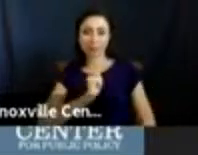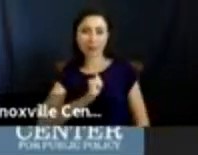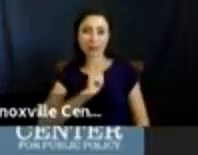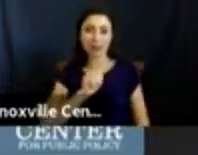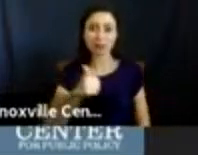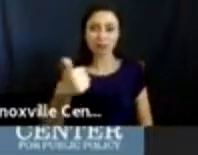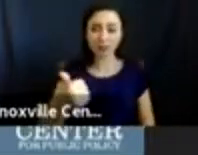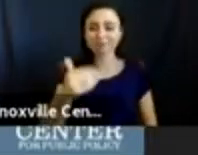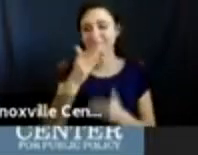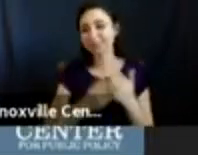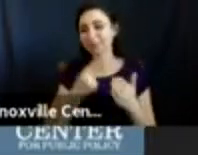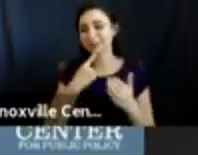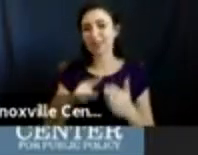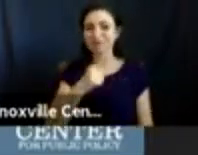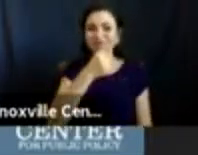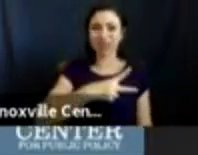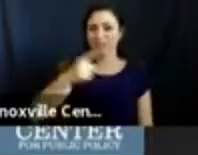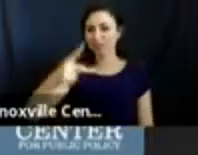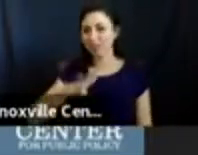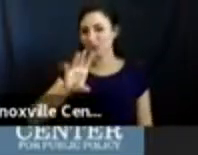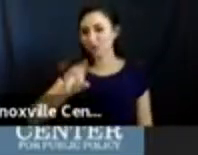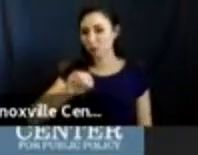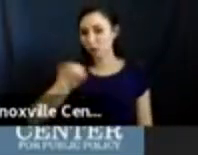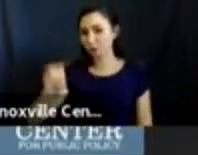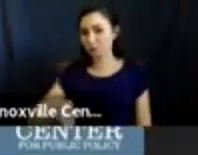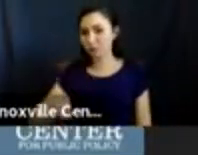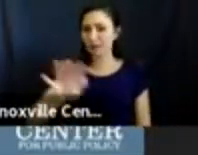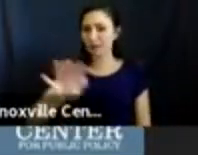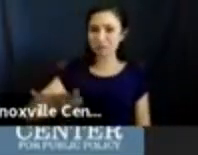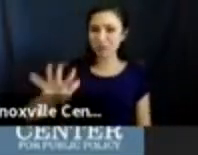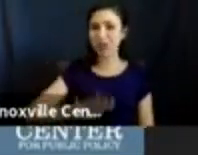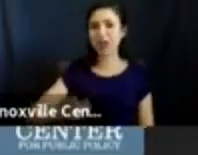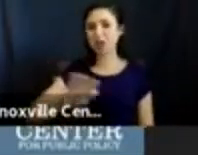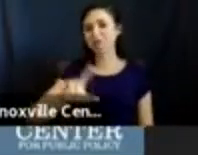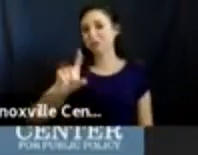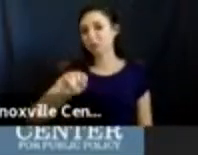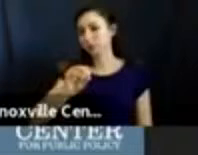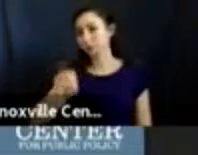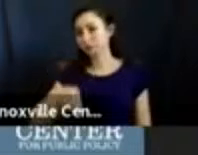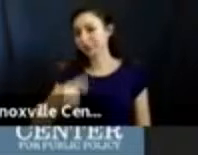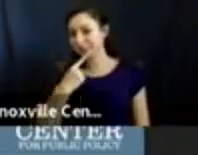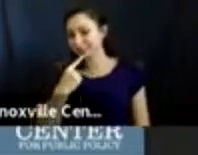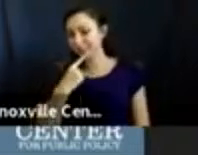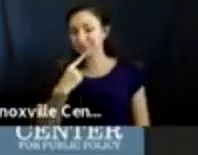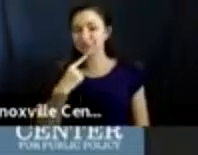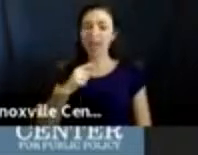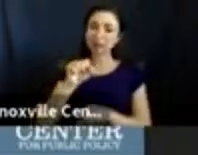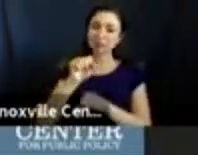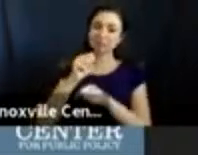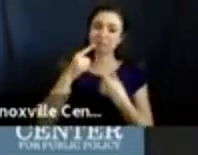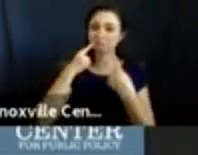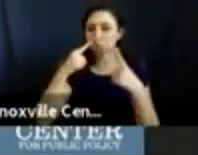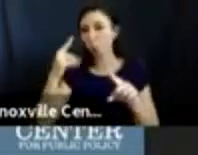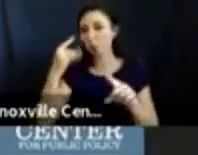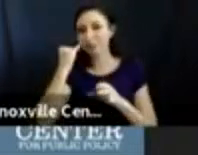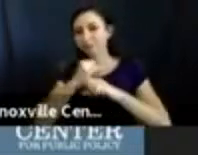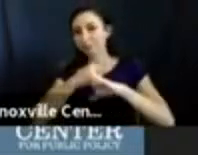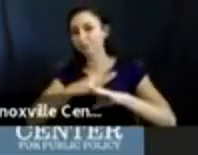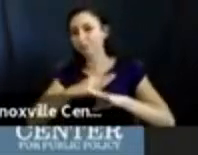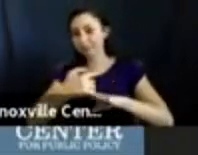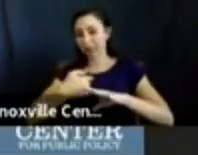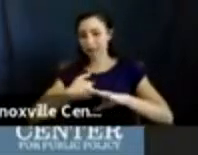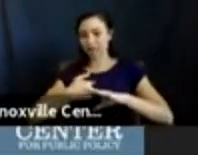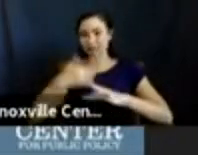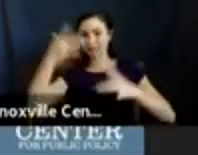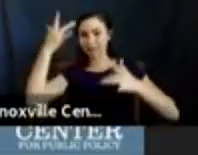say, basically split on the other 40%, around 20% say it works to protect others from germs that you may have, while others say